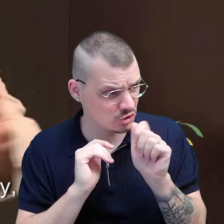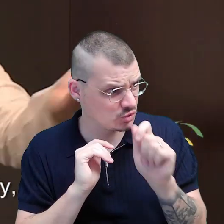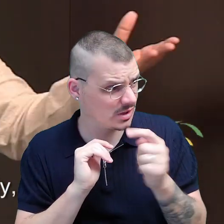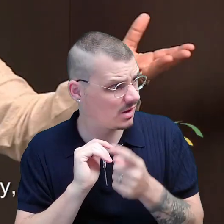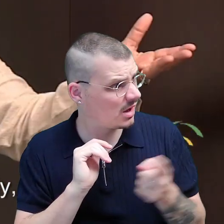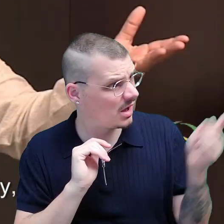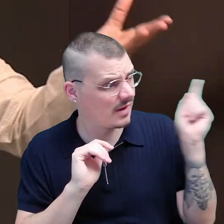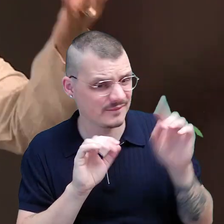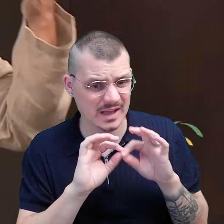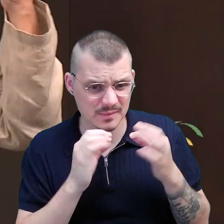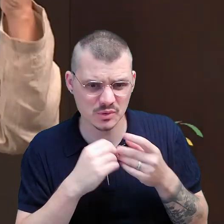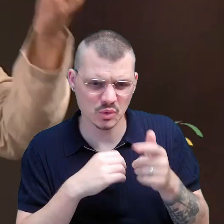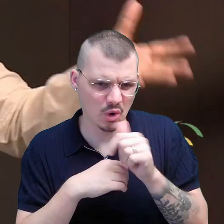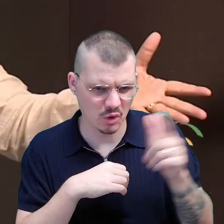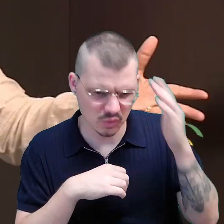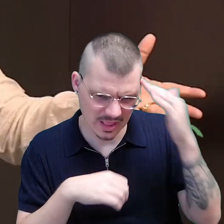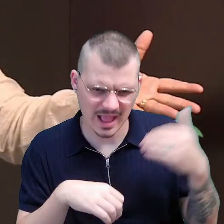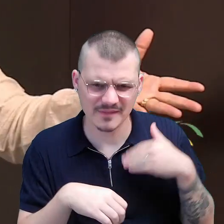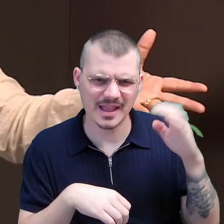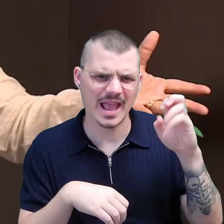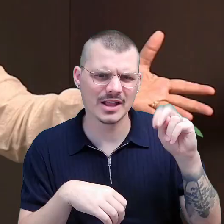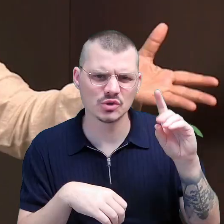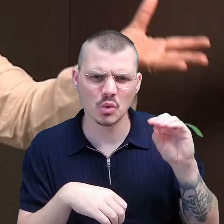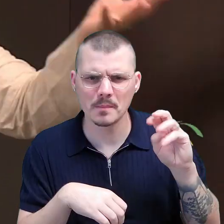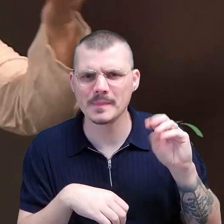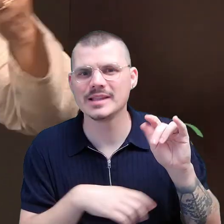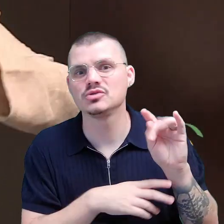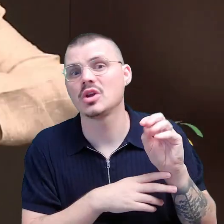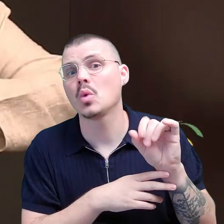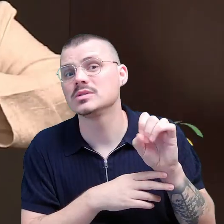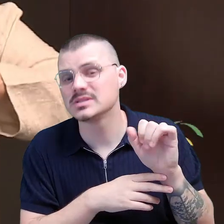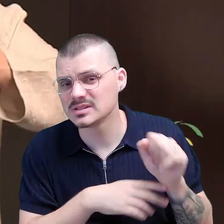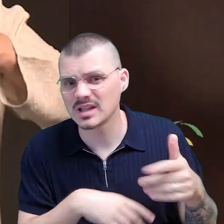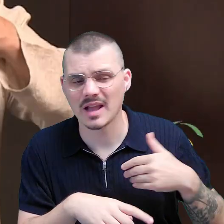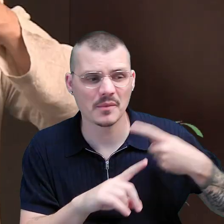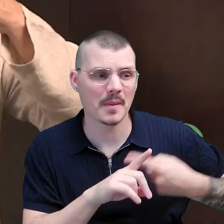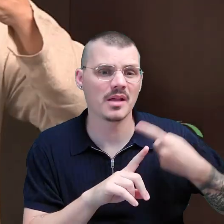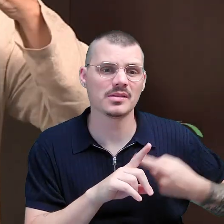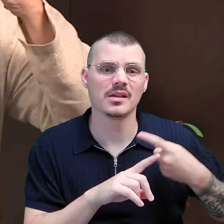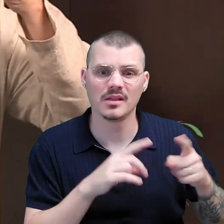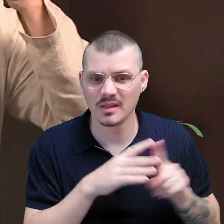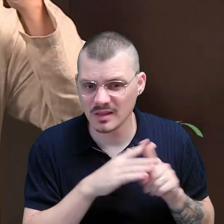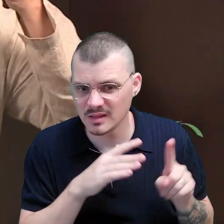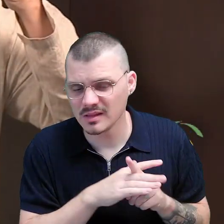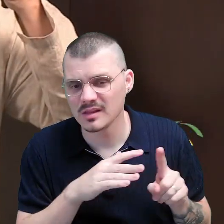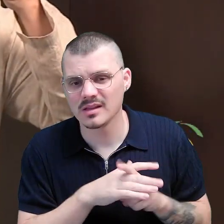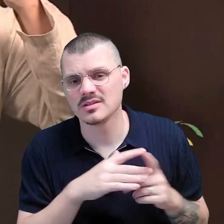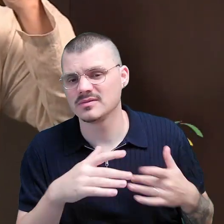you treat all the family, you know, they've all got endometriosis. This is a monthly pattern. She's,